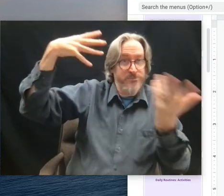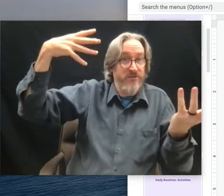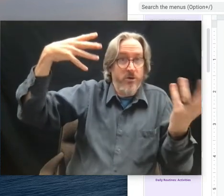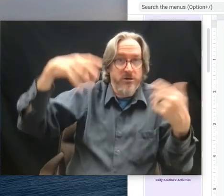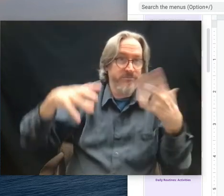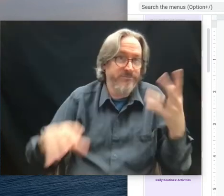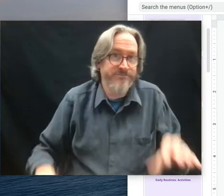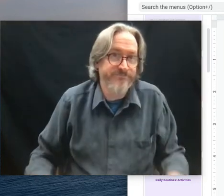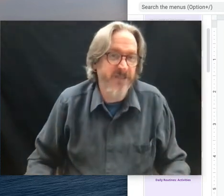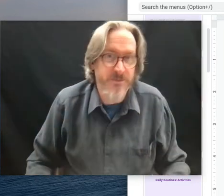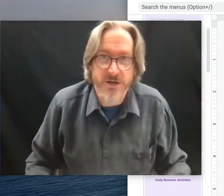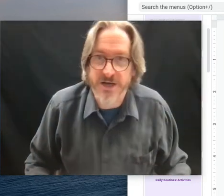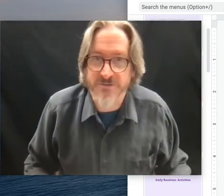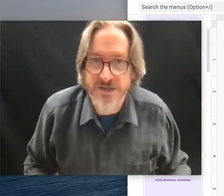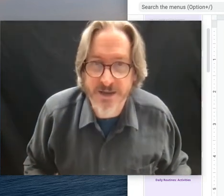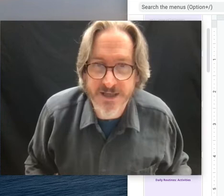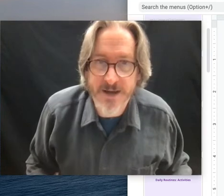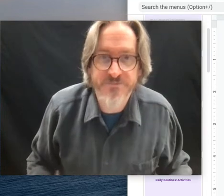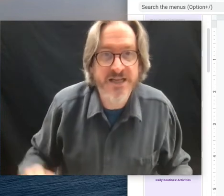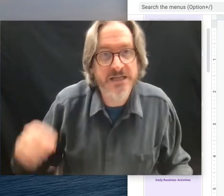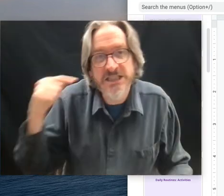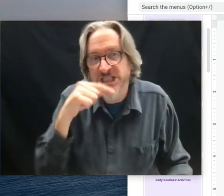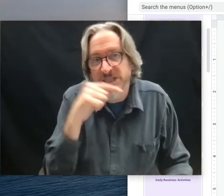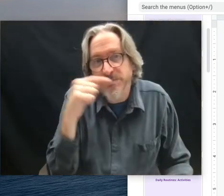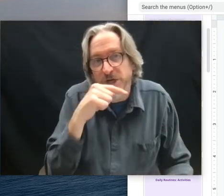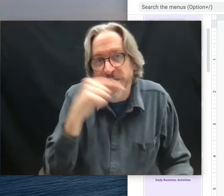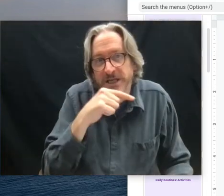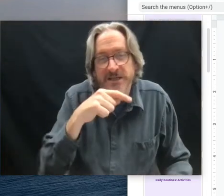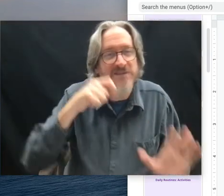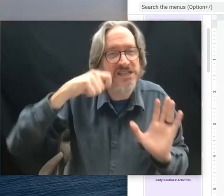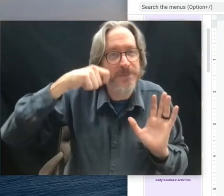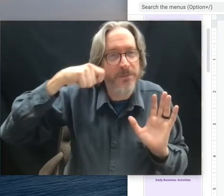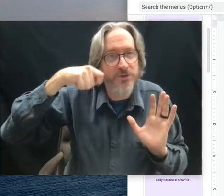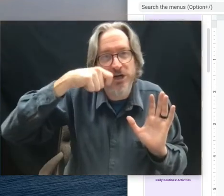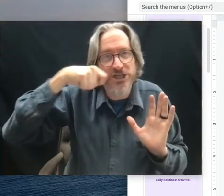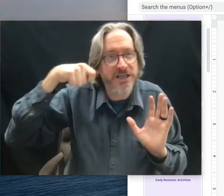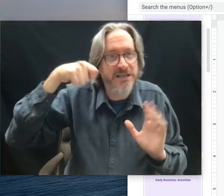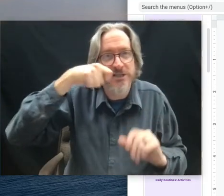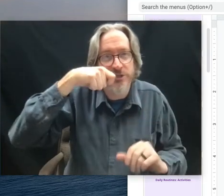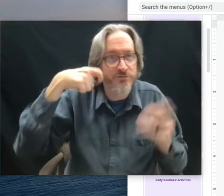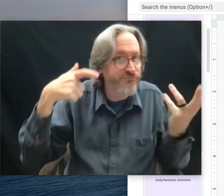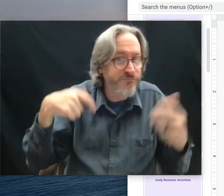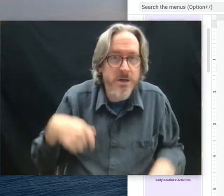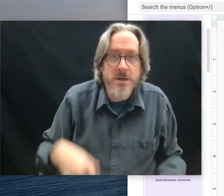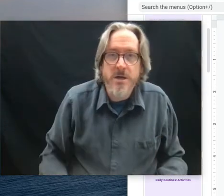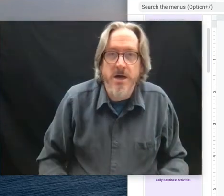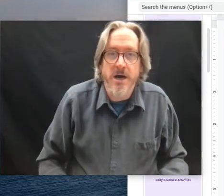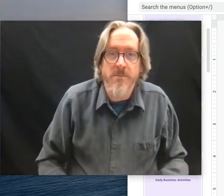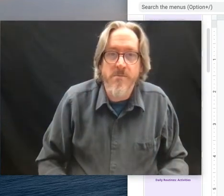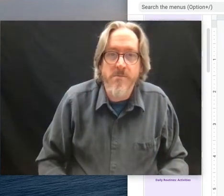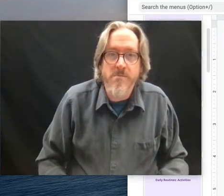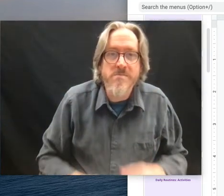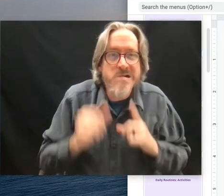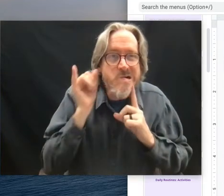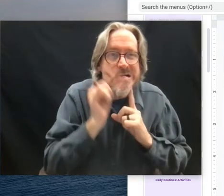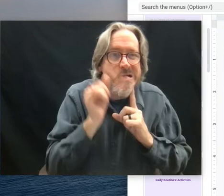It's the spray of water. Nothing much I have to say about that. Brush teeth. I've seen people do brush teeth too.